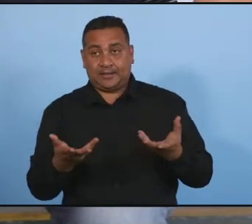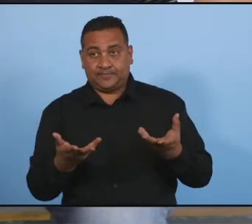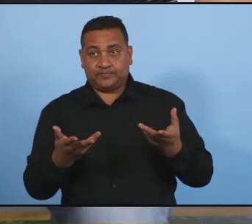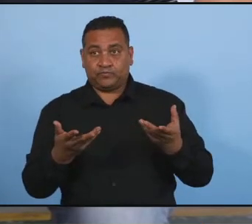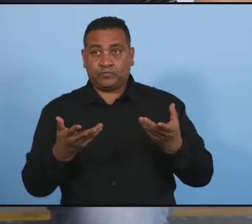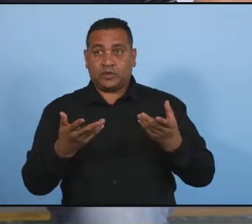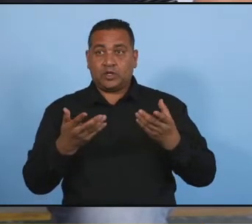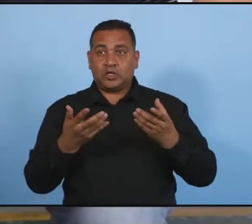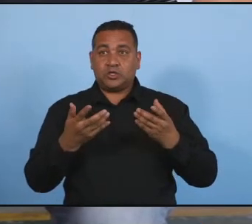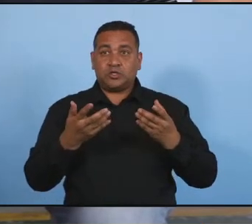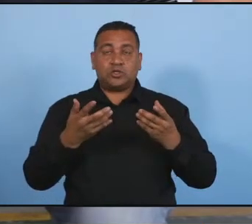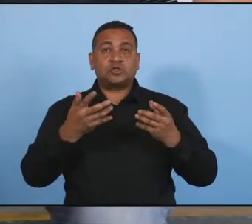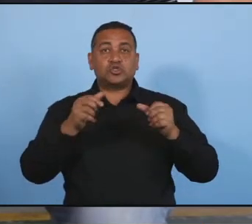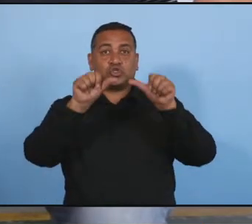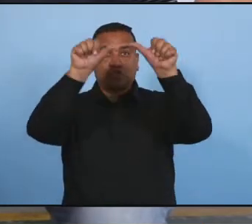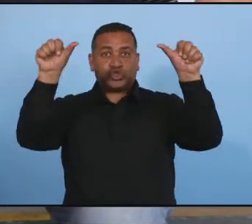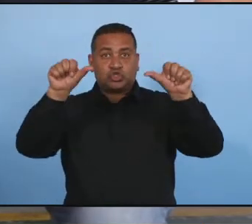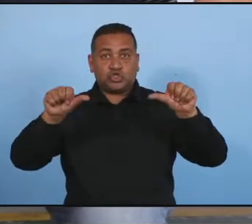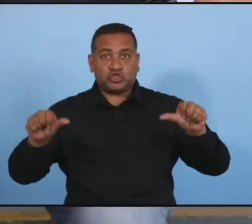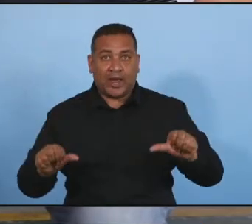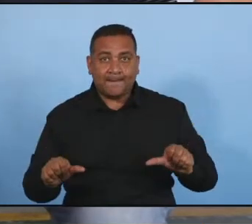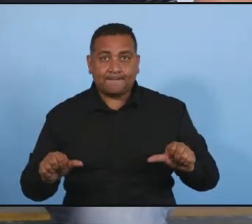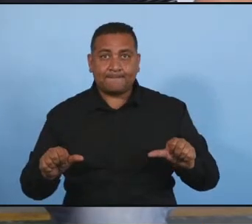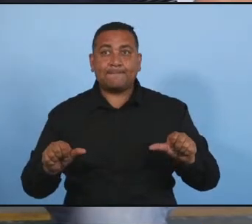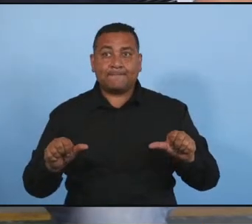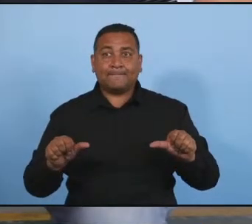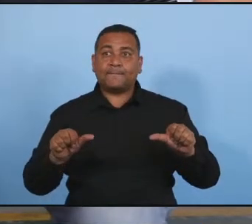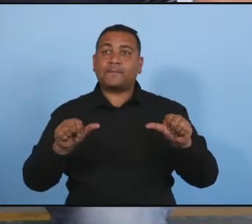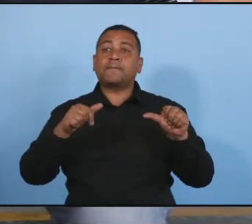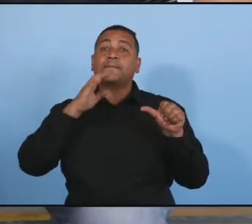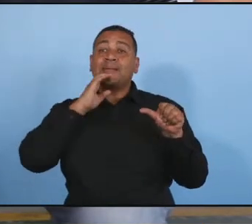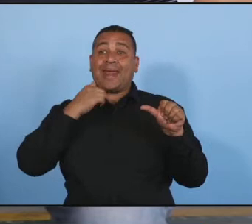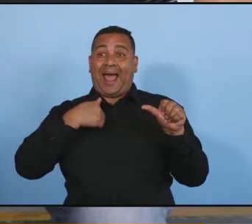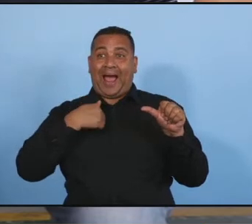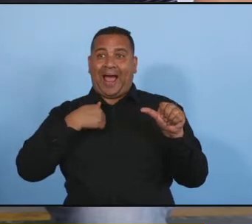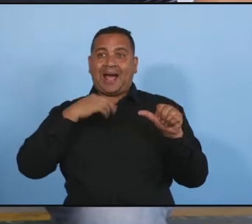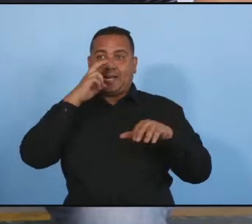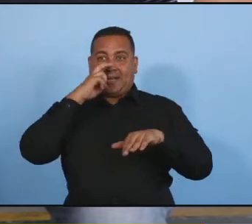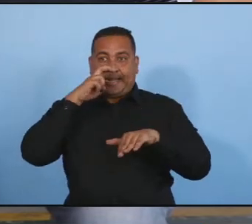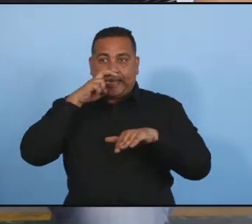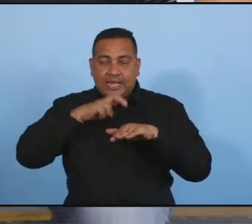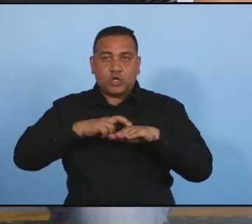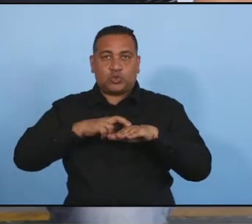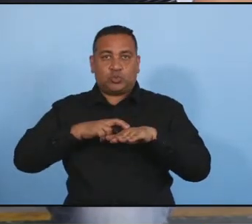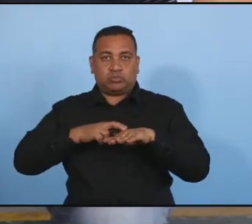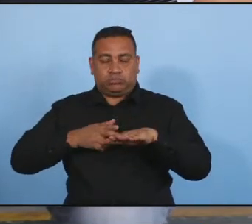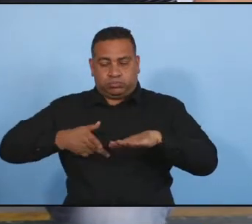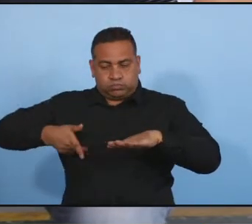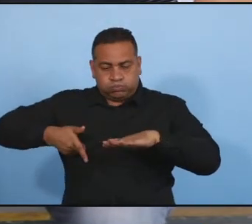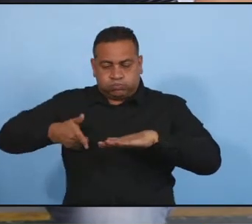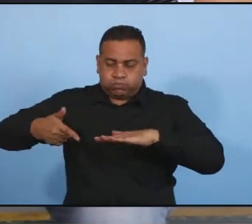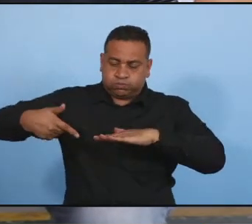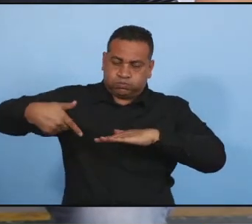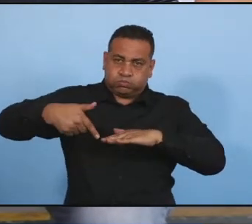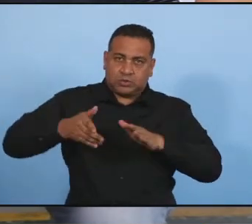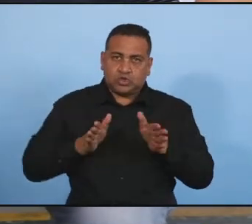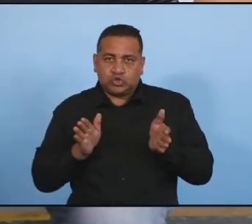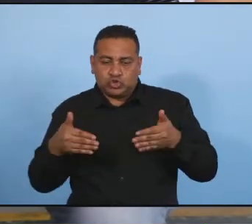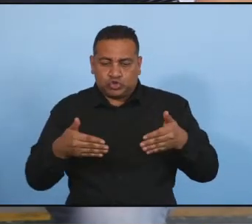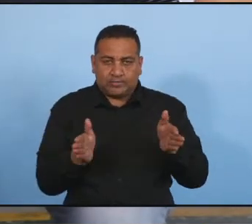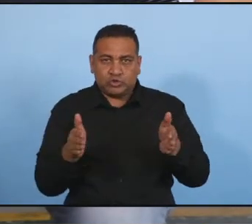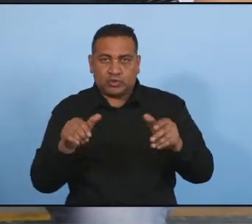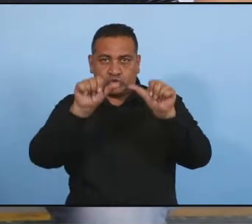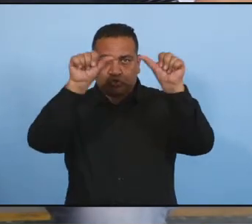that camera, so which means I need to cut a pocket that is the same as a camera